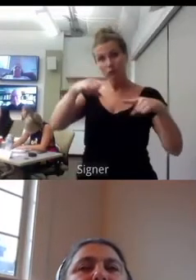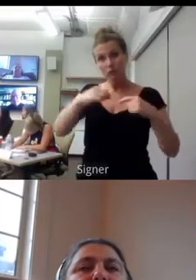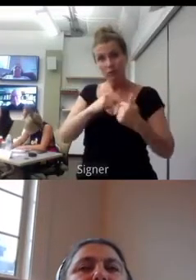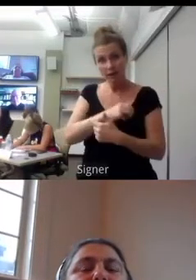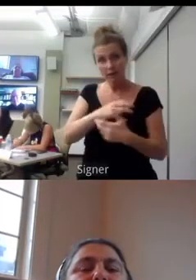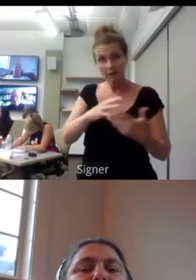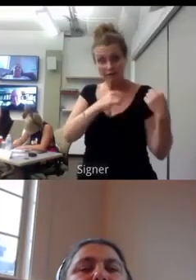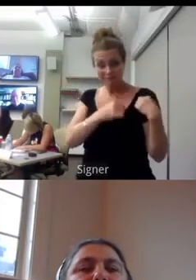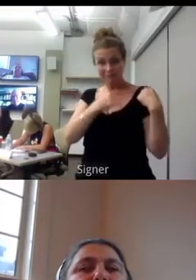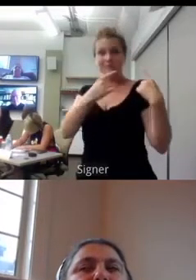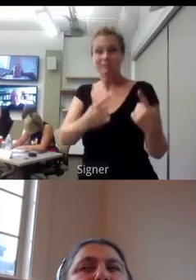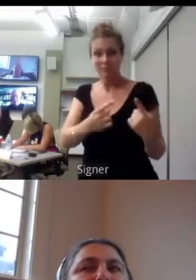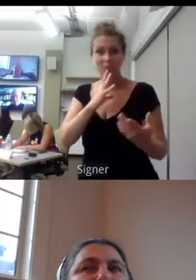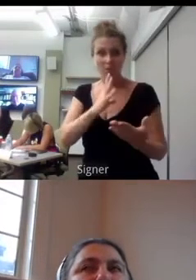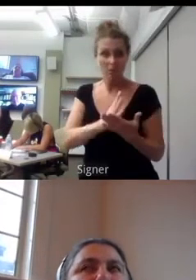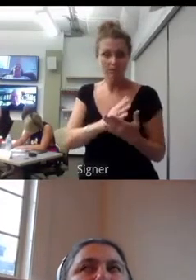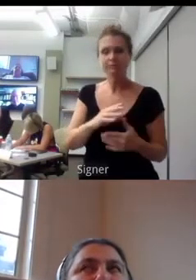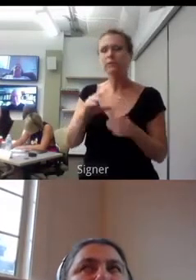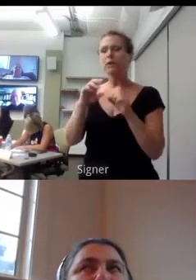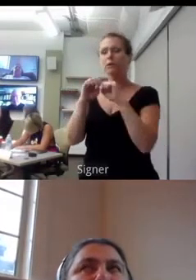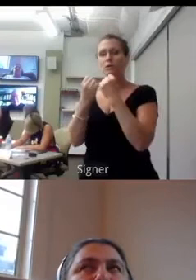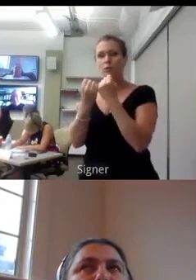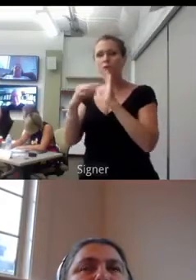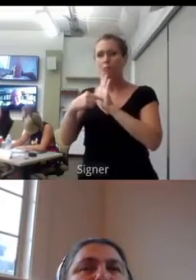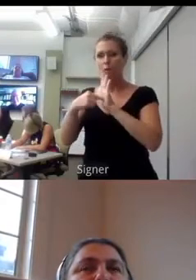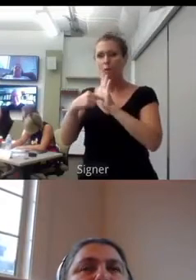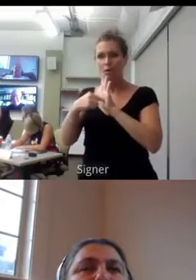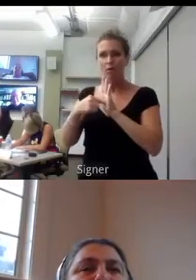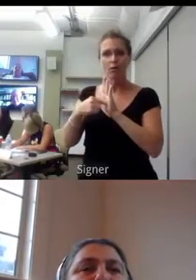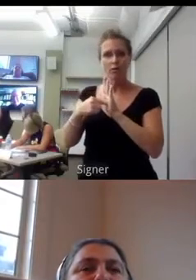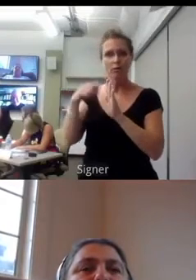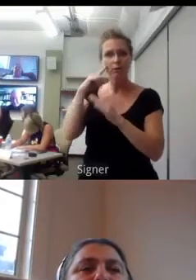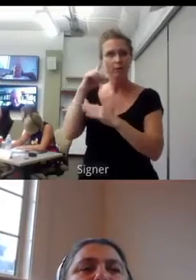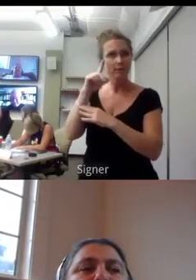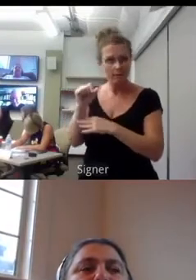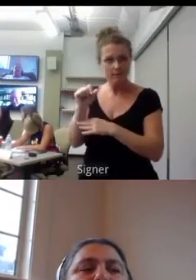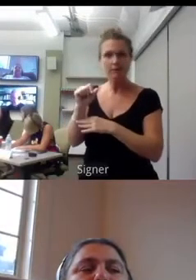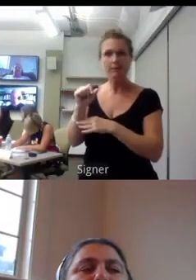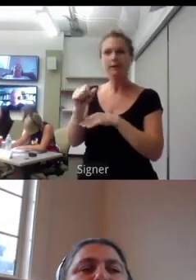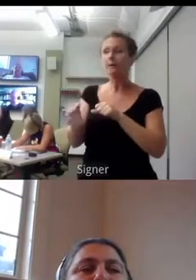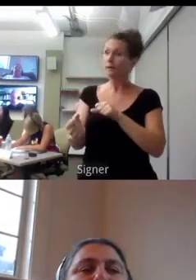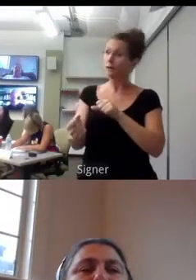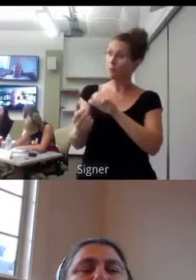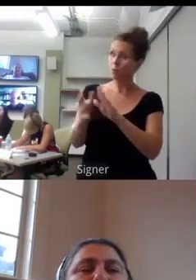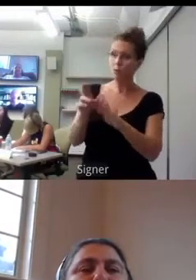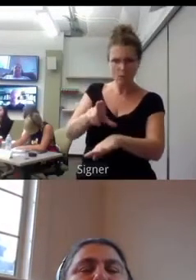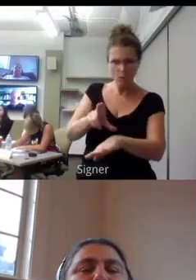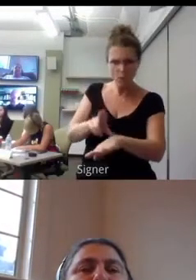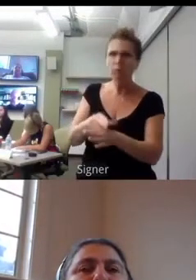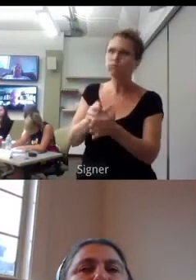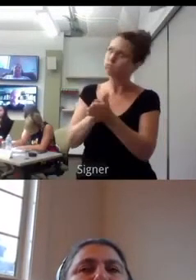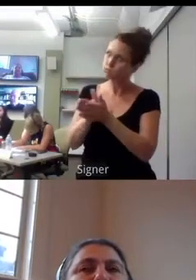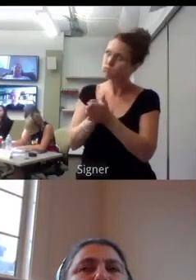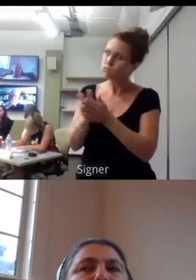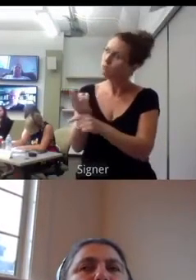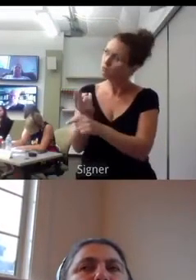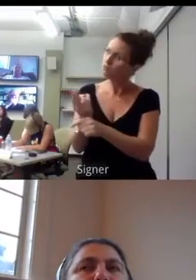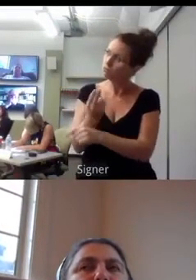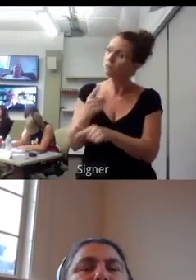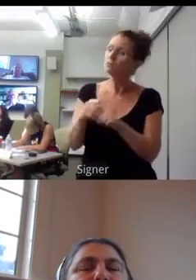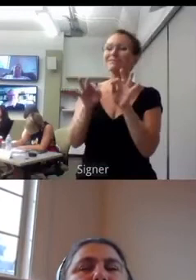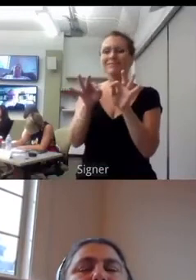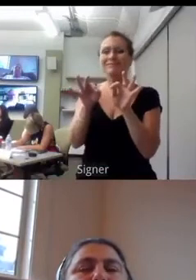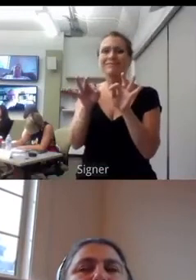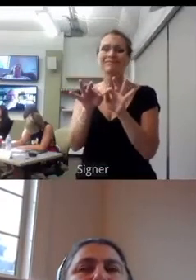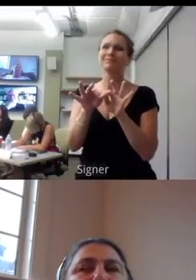of disability being the approach that is most desirable. But we want organizations to know what they